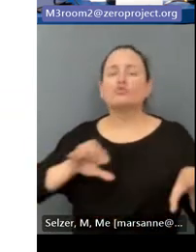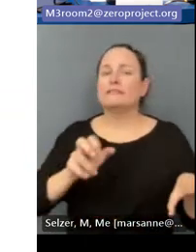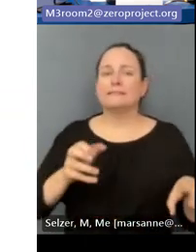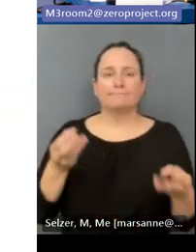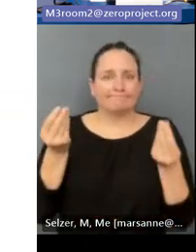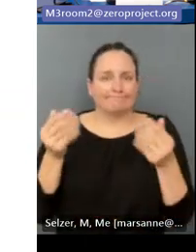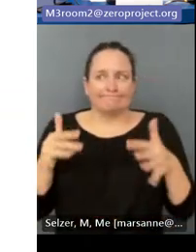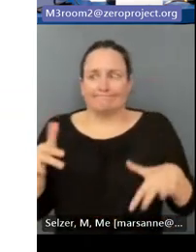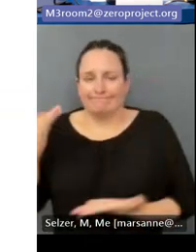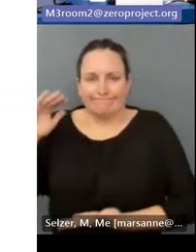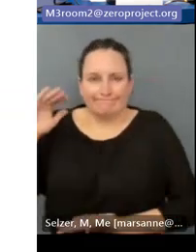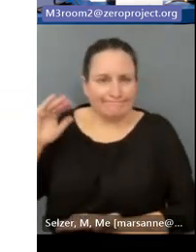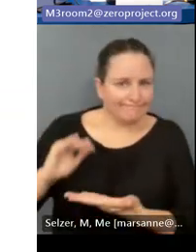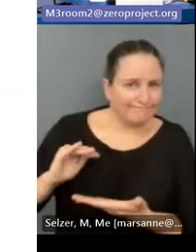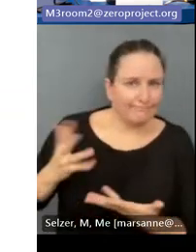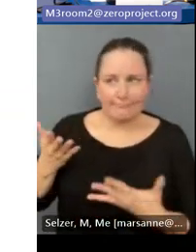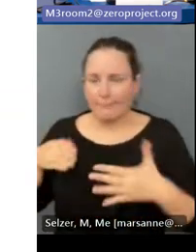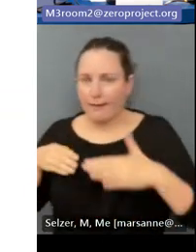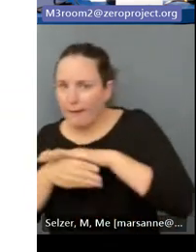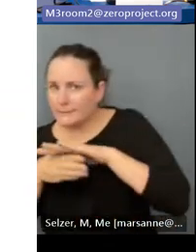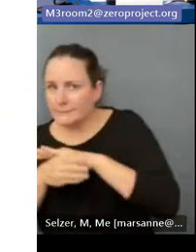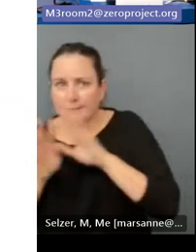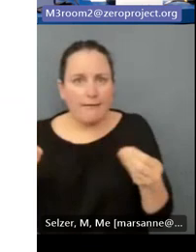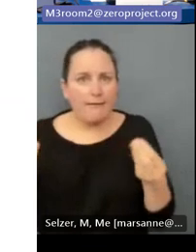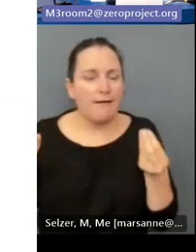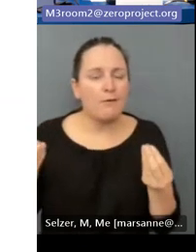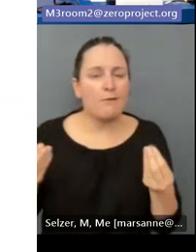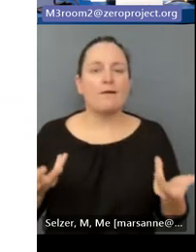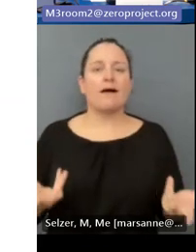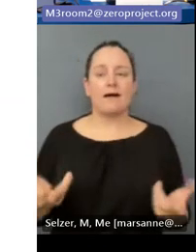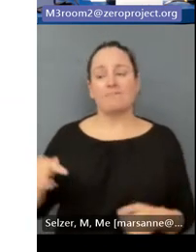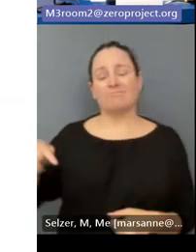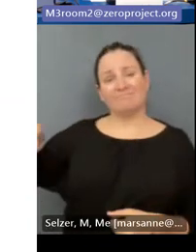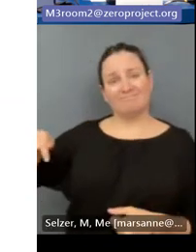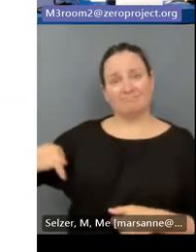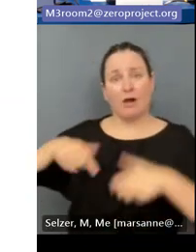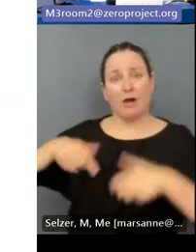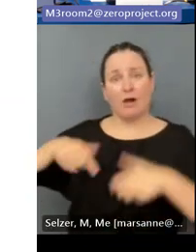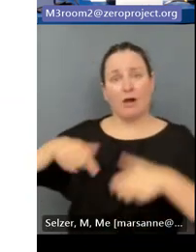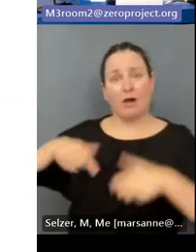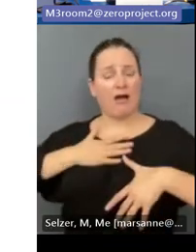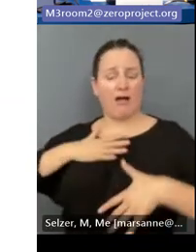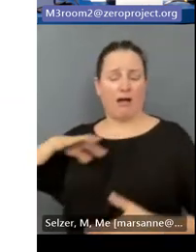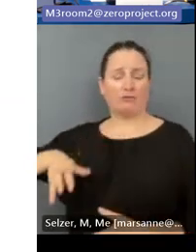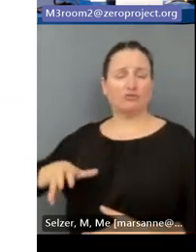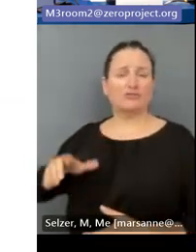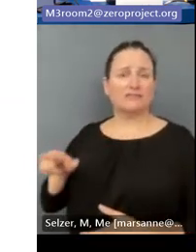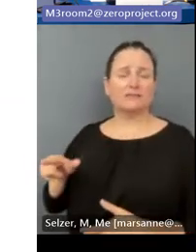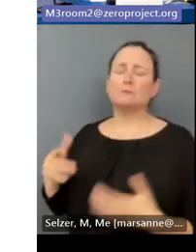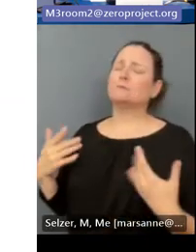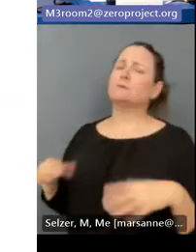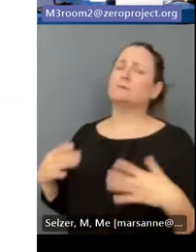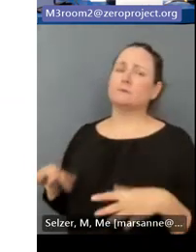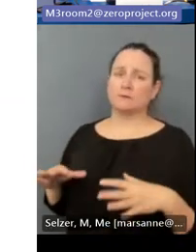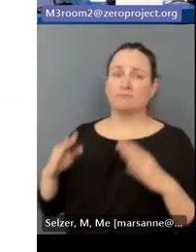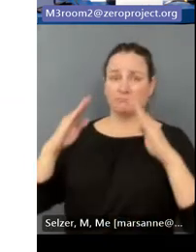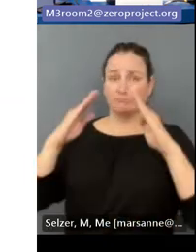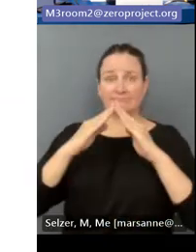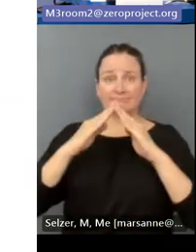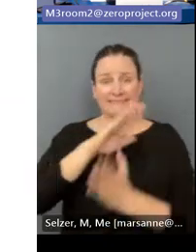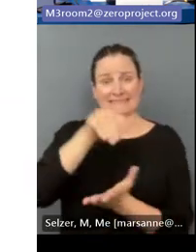of access. In Georgia, we have lots of families that live in the remote part of the country. They continue to be disconnected